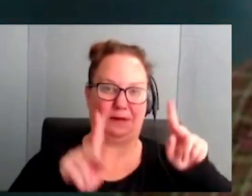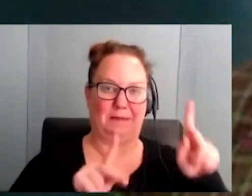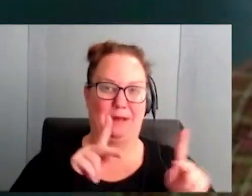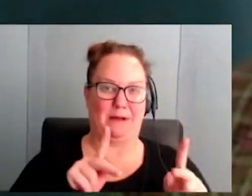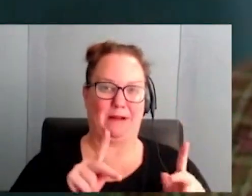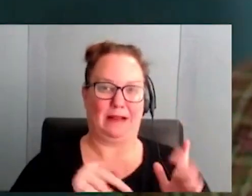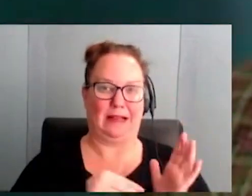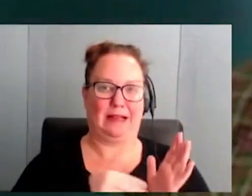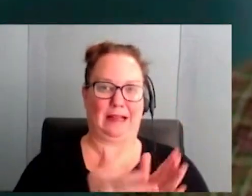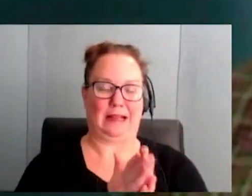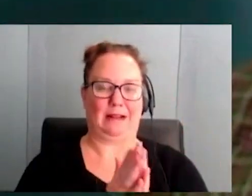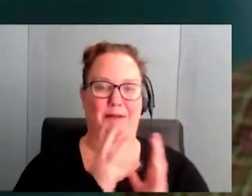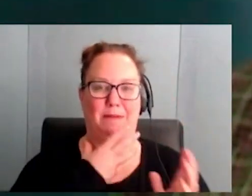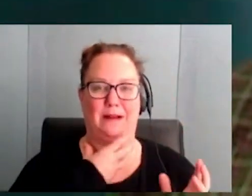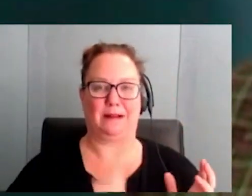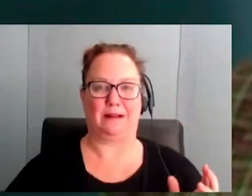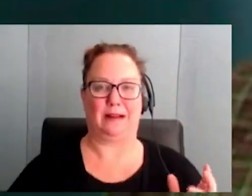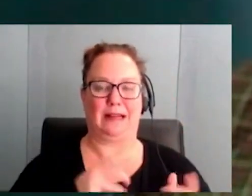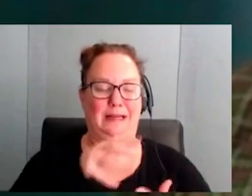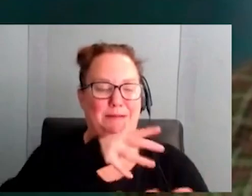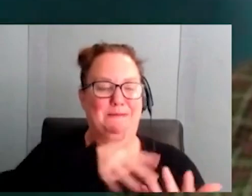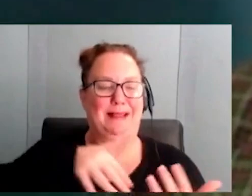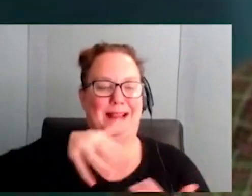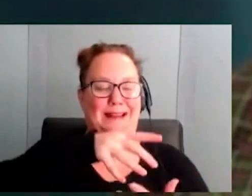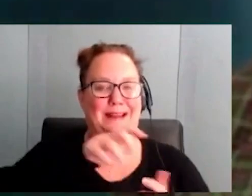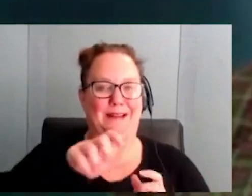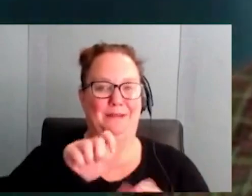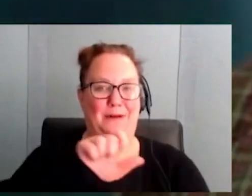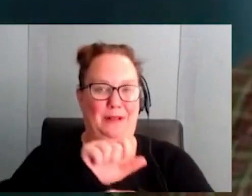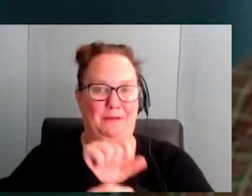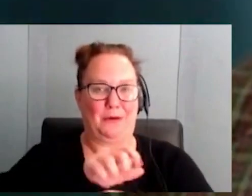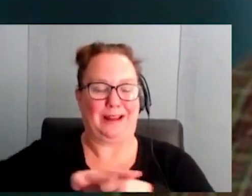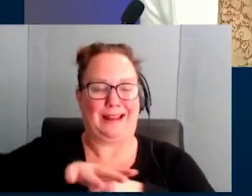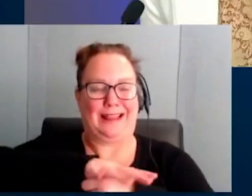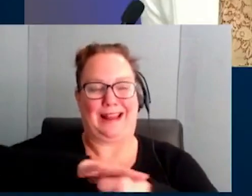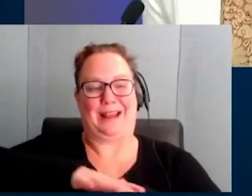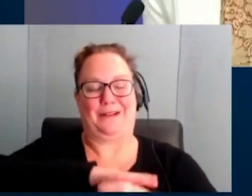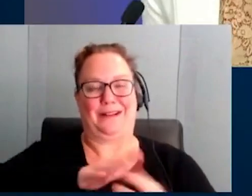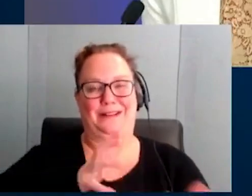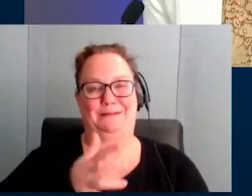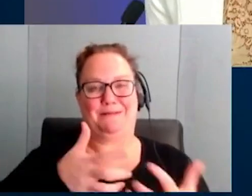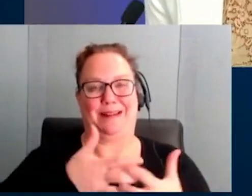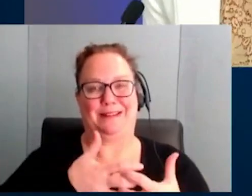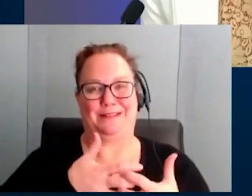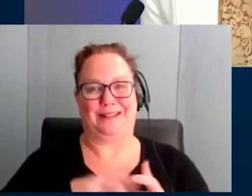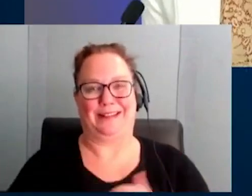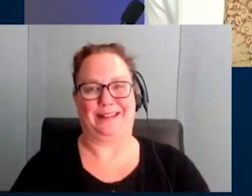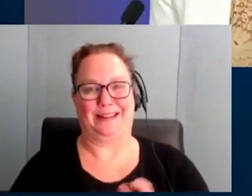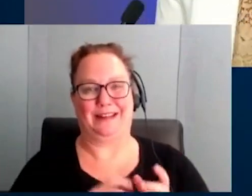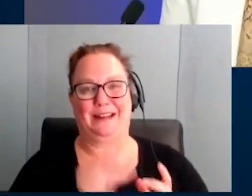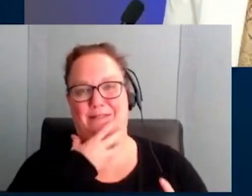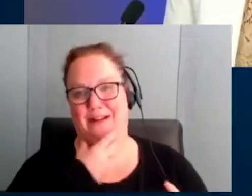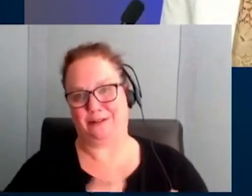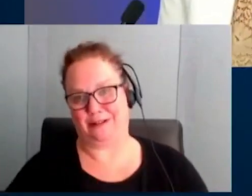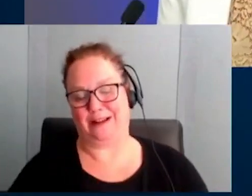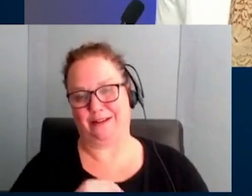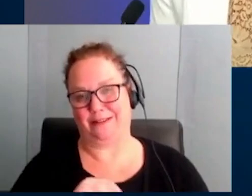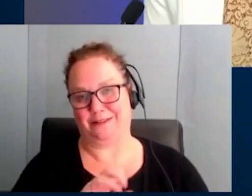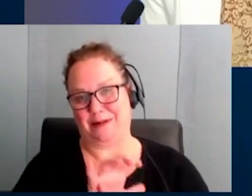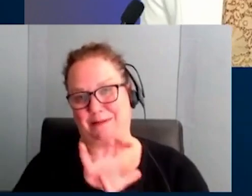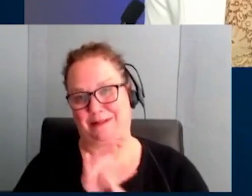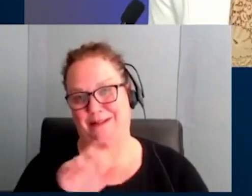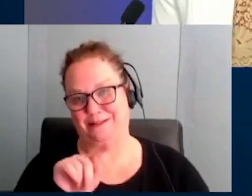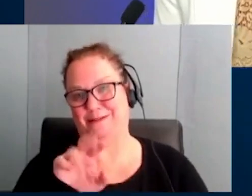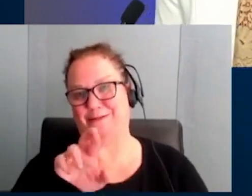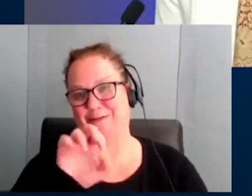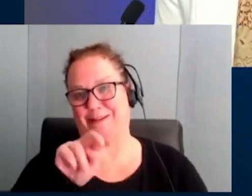often get asked about that, but I need to be able to blend in where I'm working. Sure. Well, facial hair is kind of in. It's in these days, so you're looking